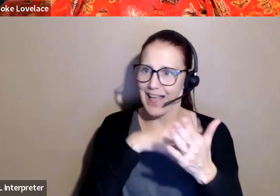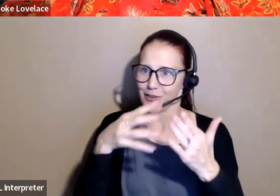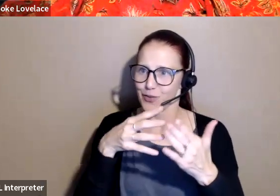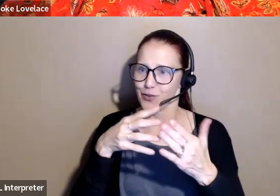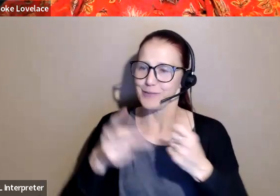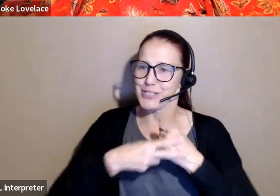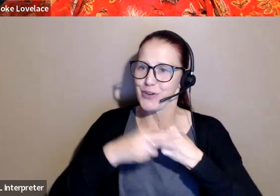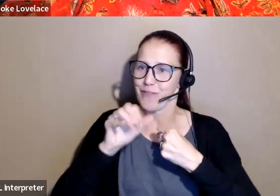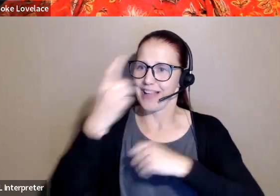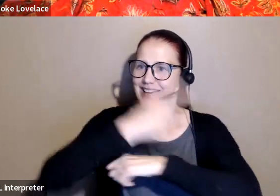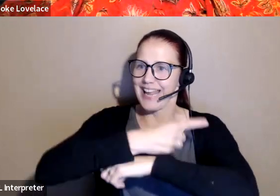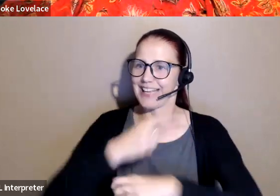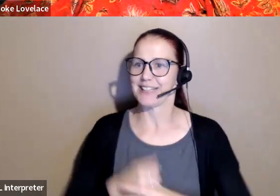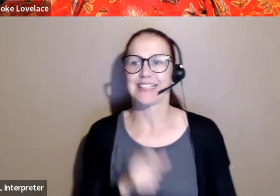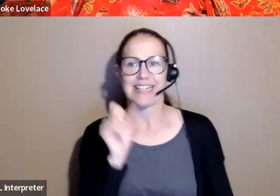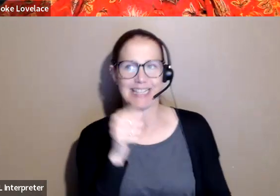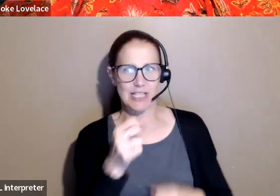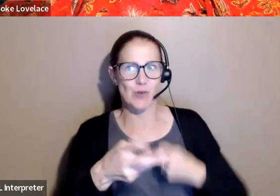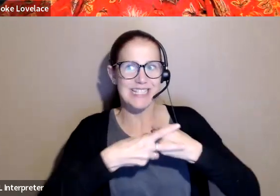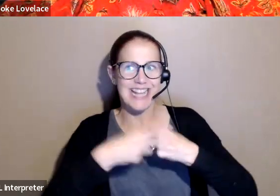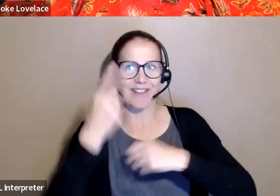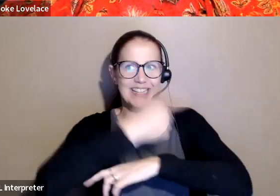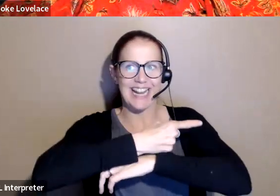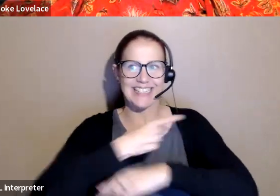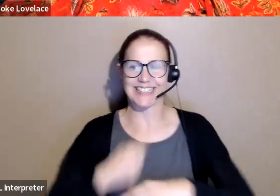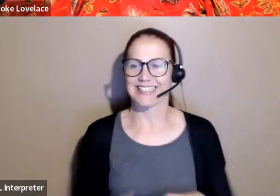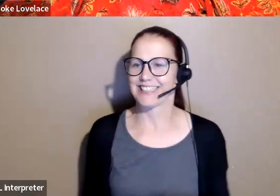it. Yeah, so save the date.